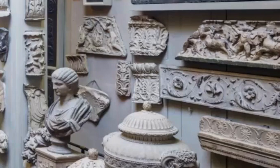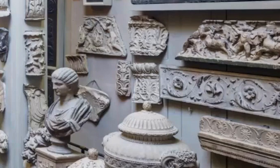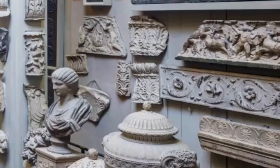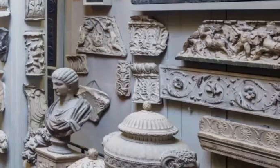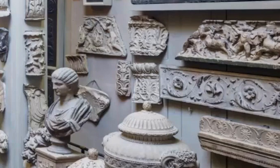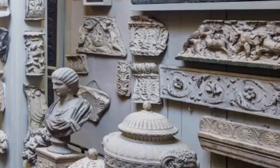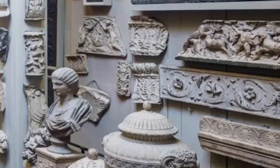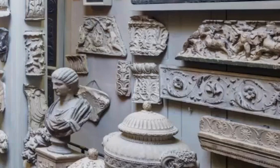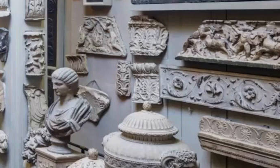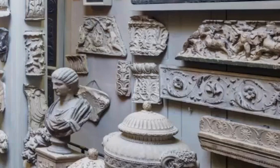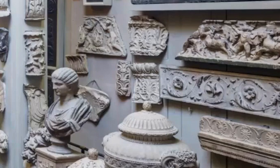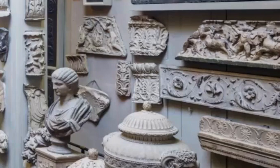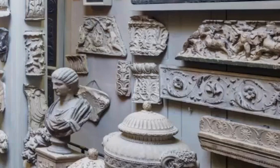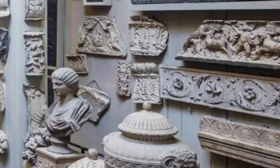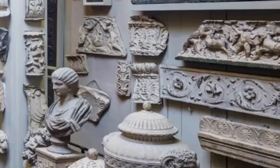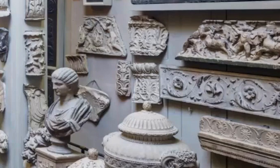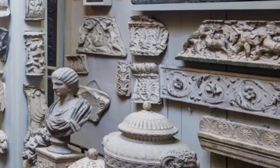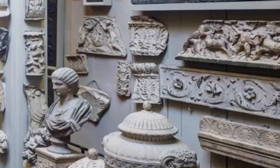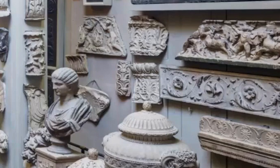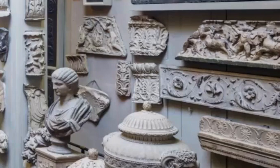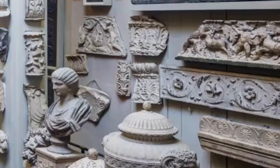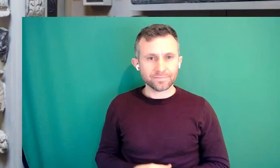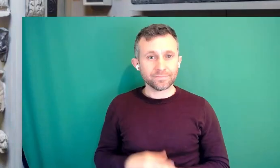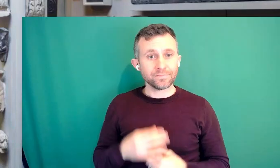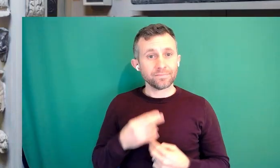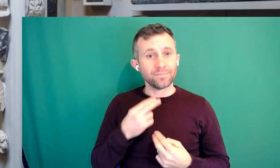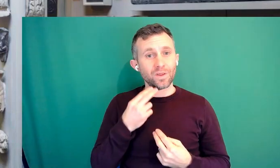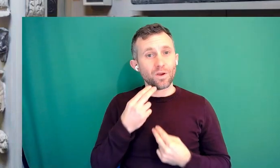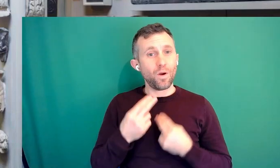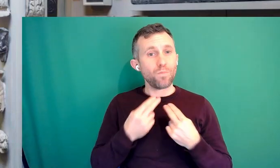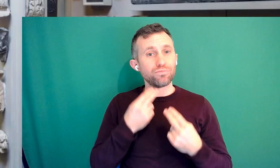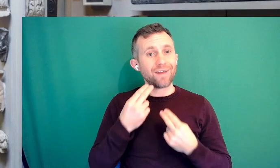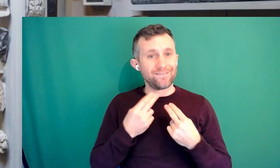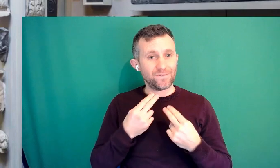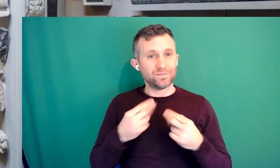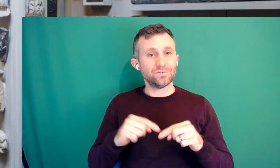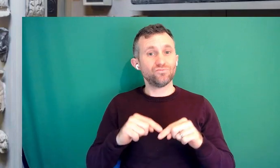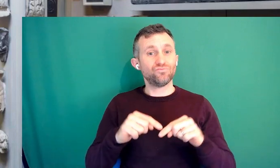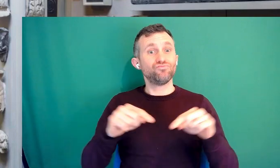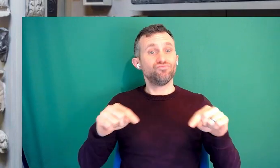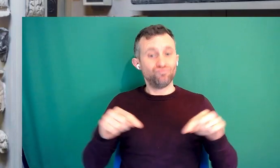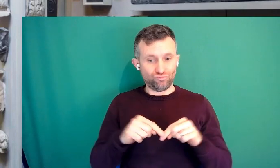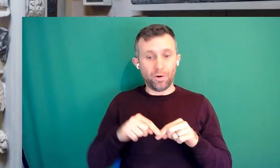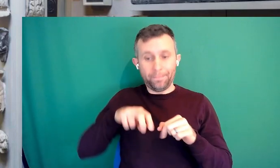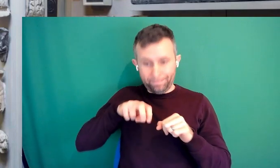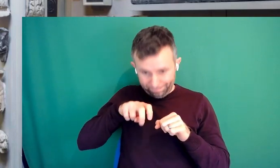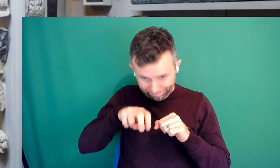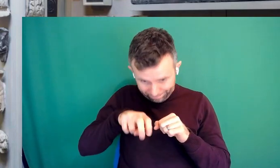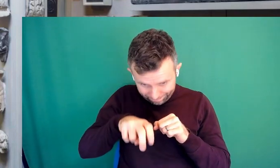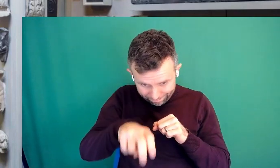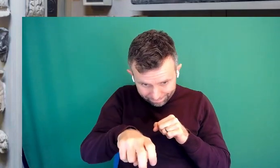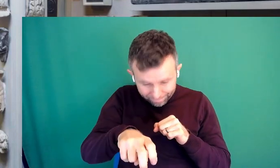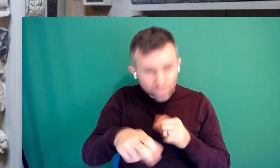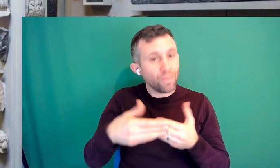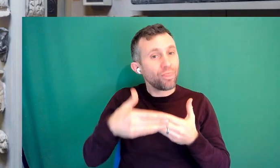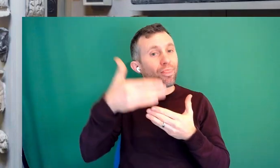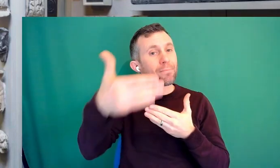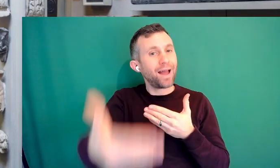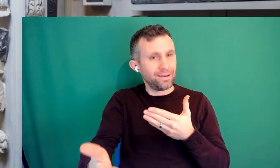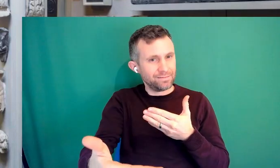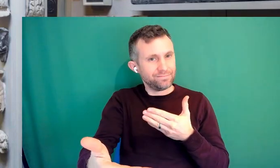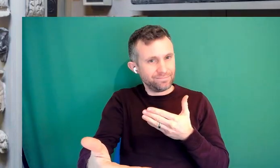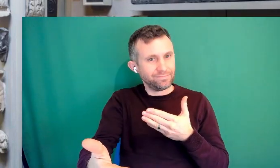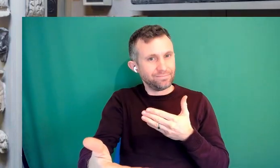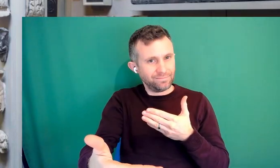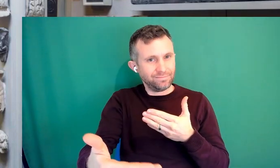invaluable resource for students studying classical architecture who couldn't afford to go on the grand tour, and later useful